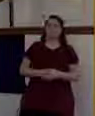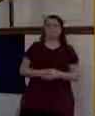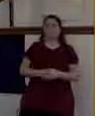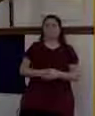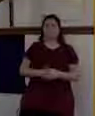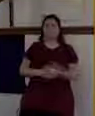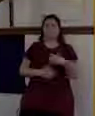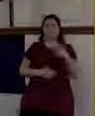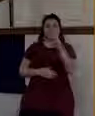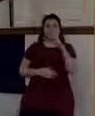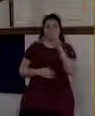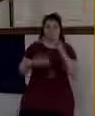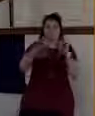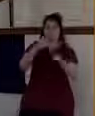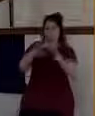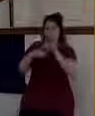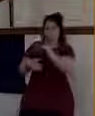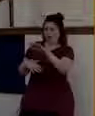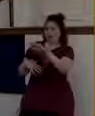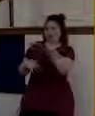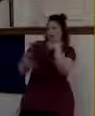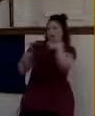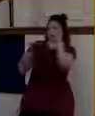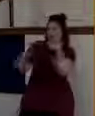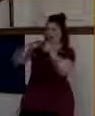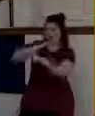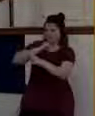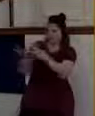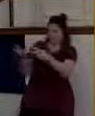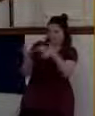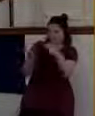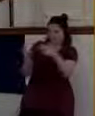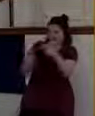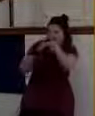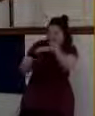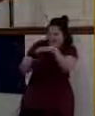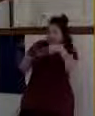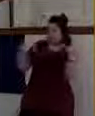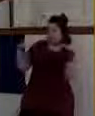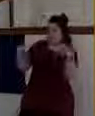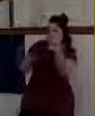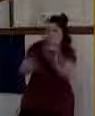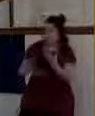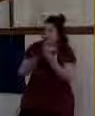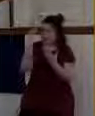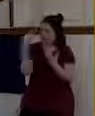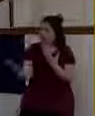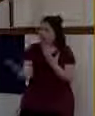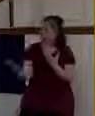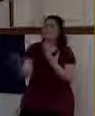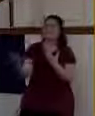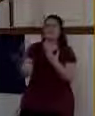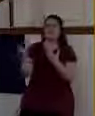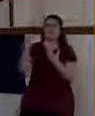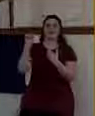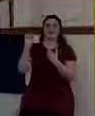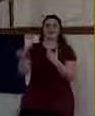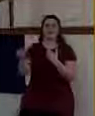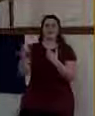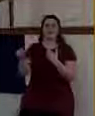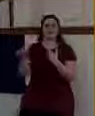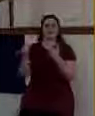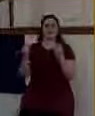He gives them false revelation. He says an angel told him to do this, but none of that was true. And this man does something that